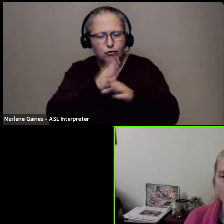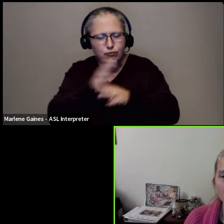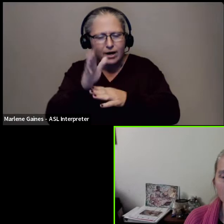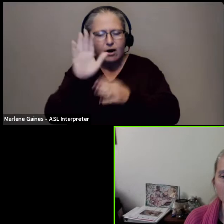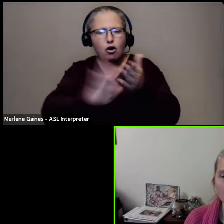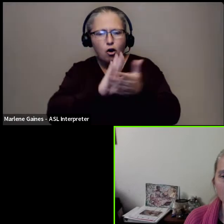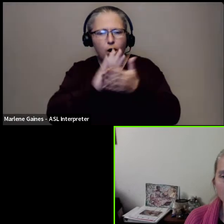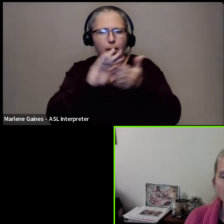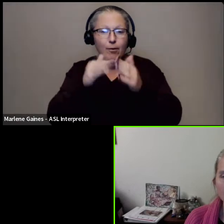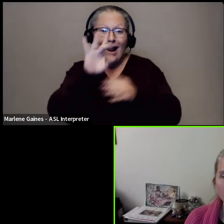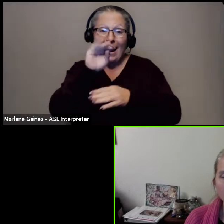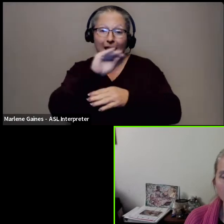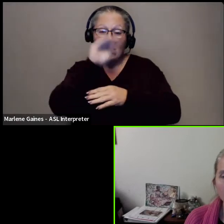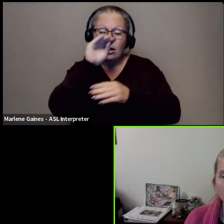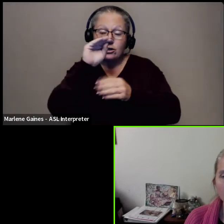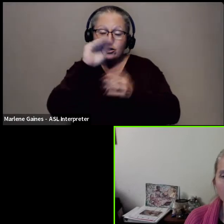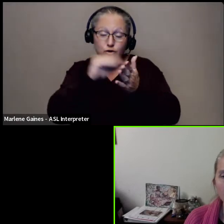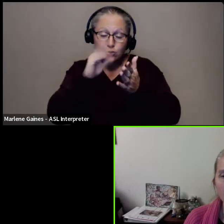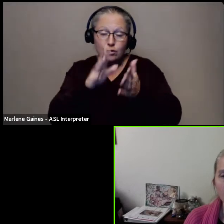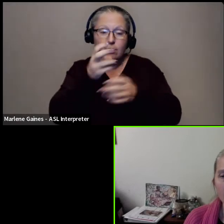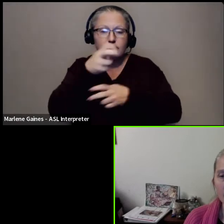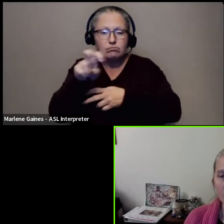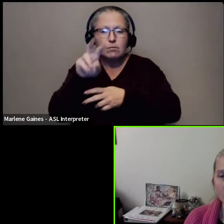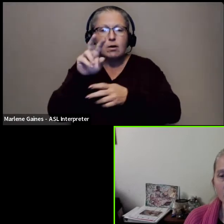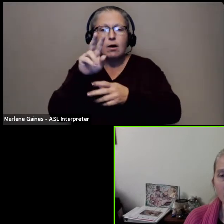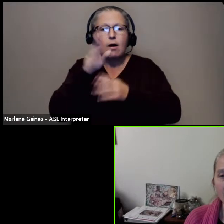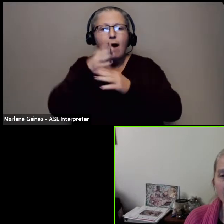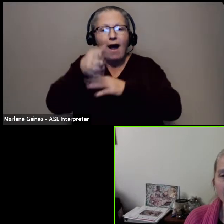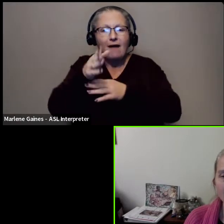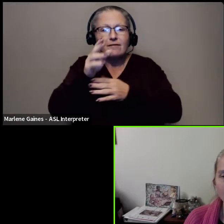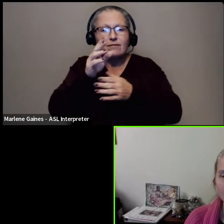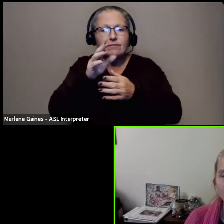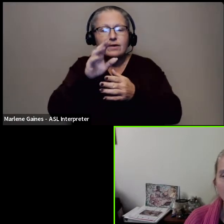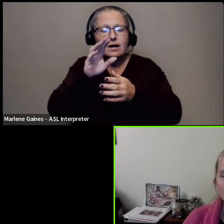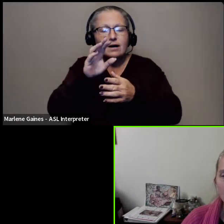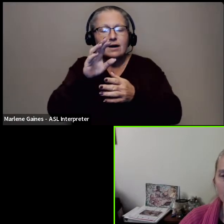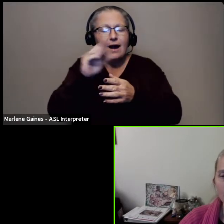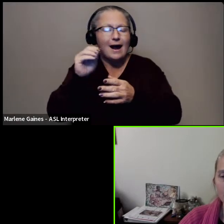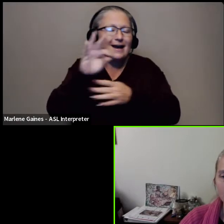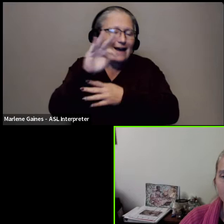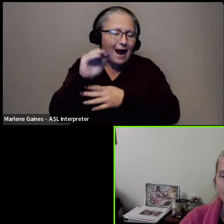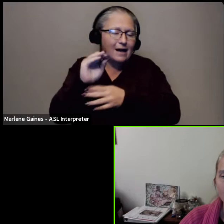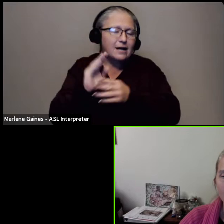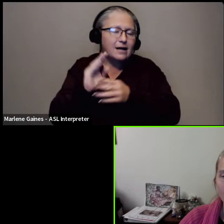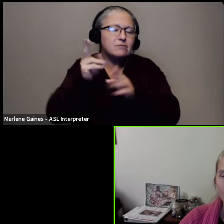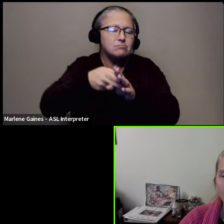80 students go to post-secondary education and 690 enter employment.